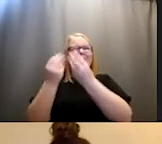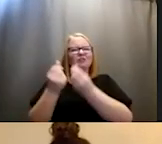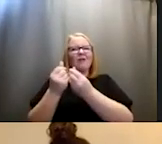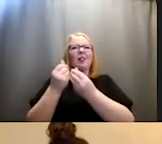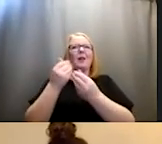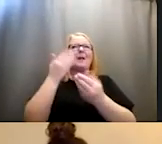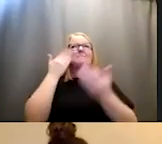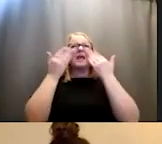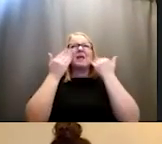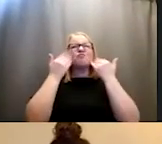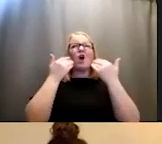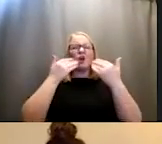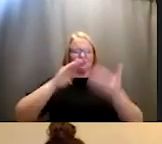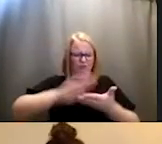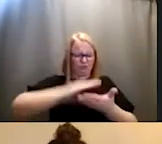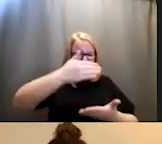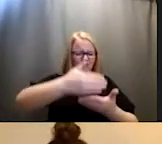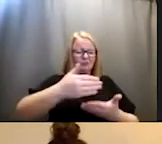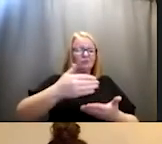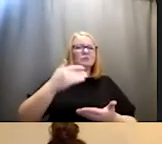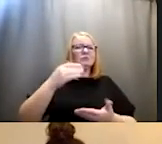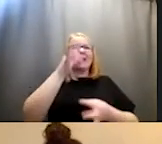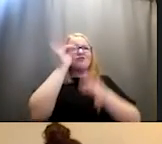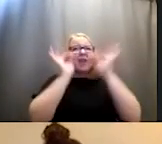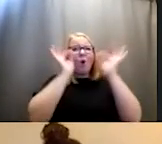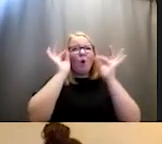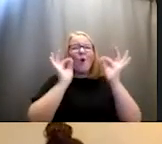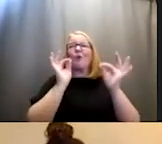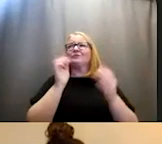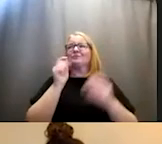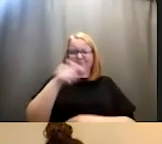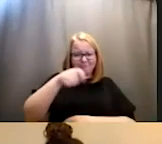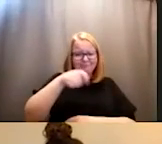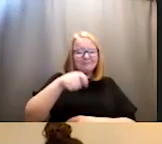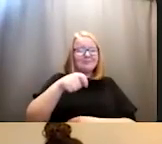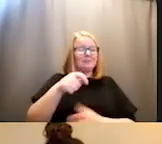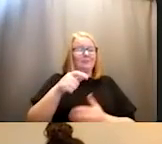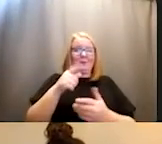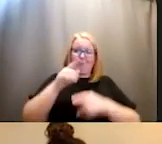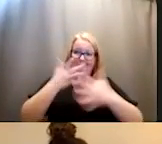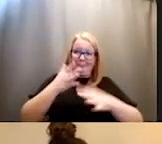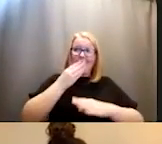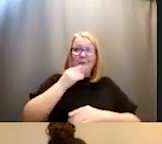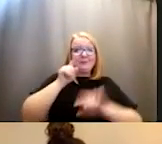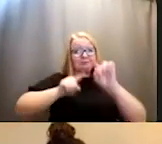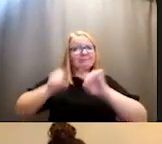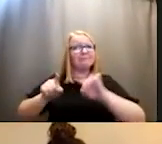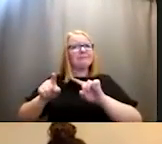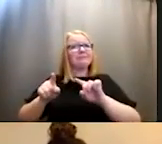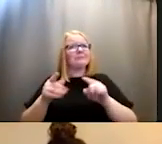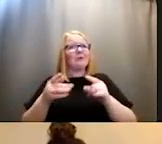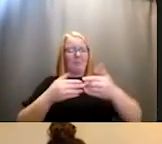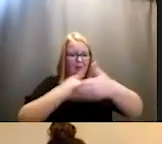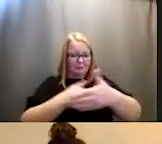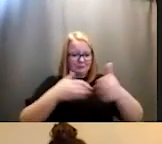brushes, watercolor paint boxes, and crayons in doing her own makeup. And again, there was a number of different things that she produced as well as paint box, which played